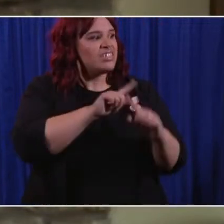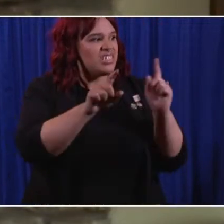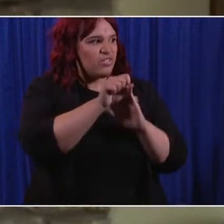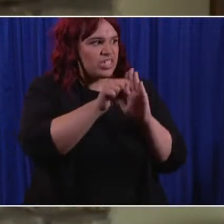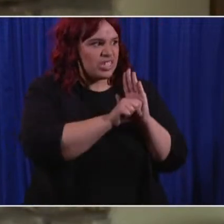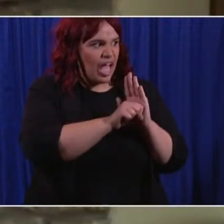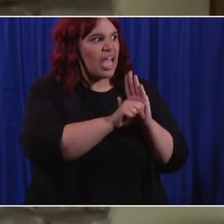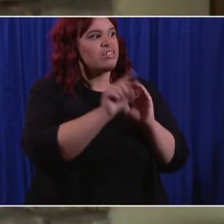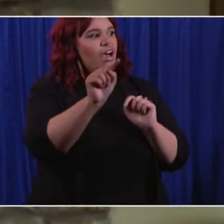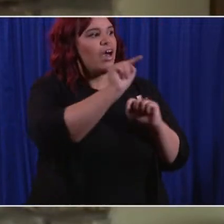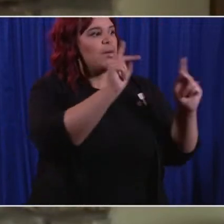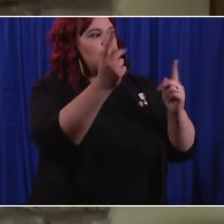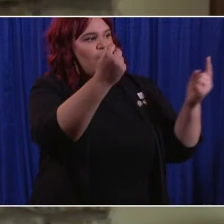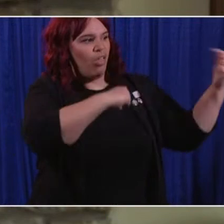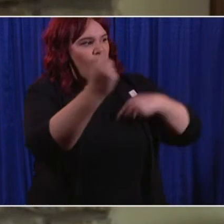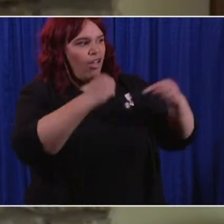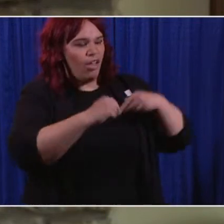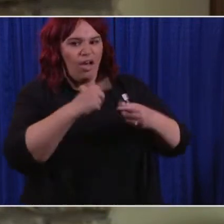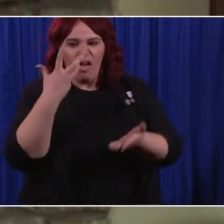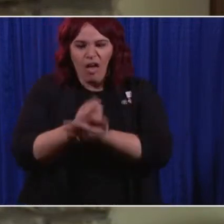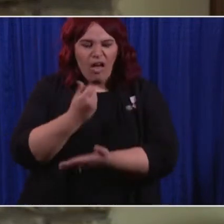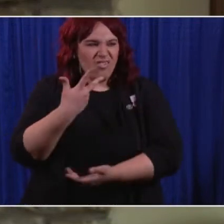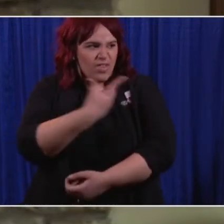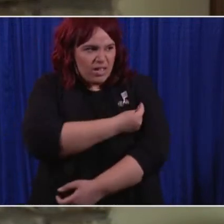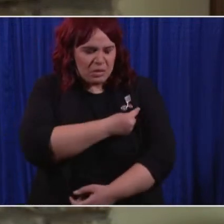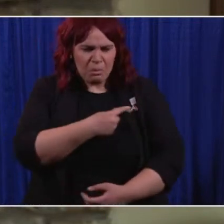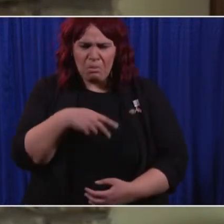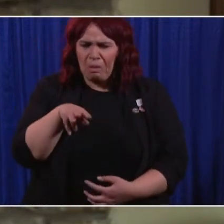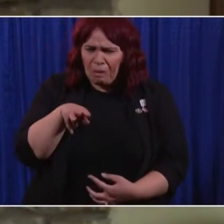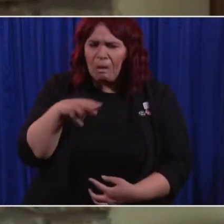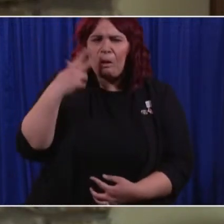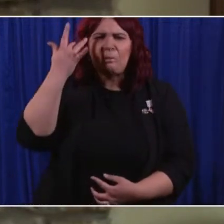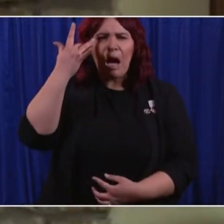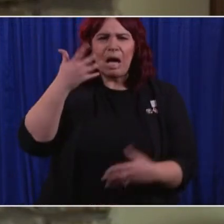are vaccinations open to people who don't currently live in Ohio?